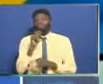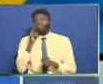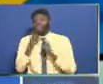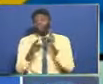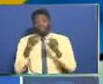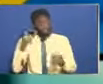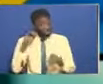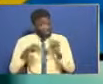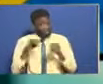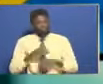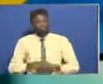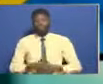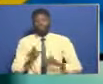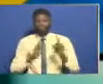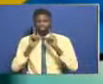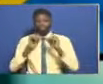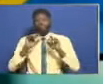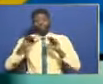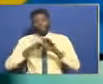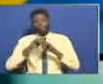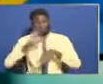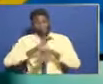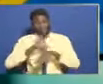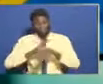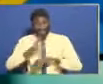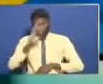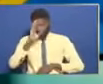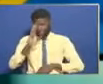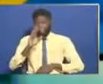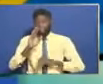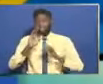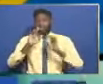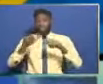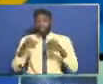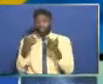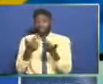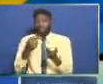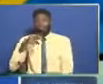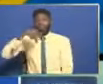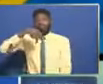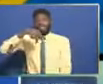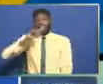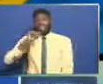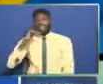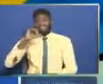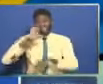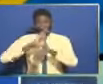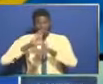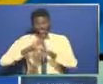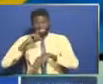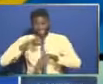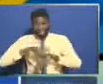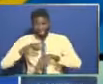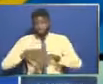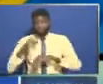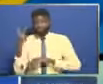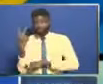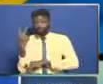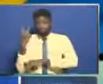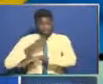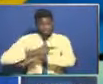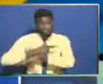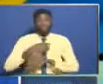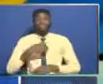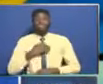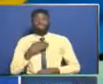the congregation on Sunday at Likoni PAG Church during his two-day visit to the coastal region. Mudavadi